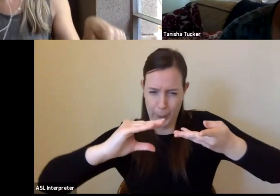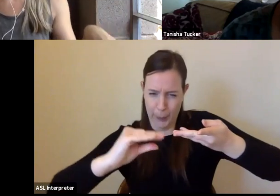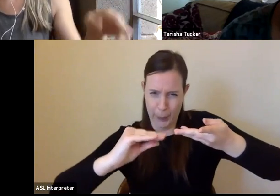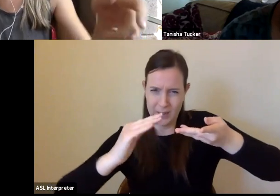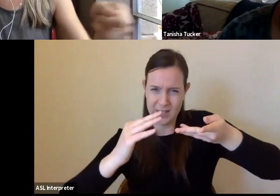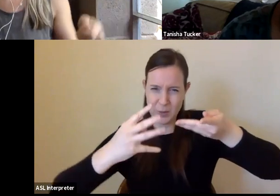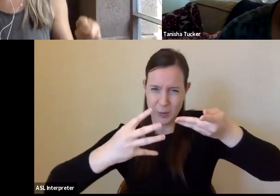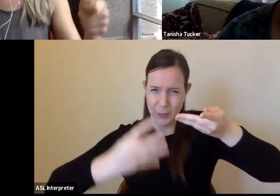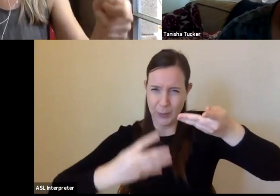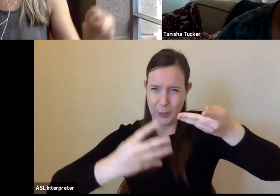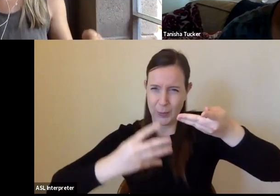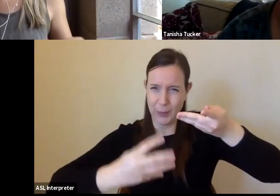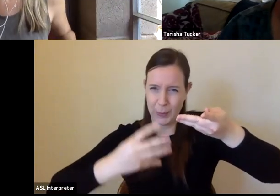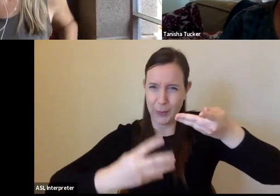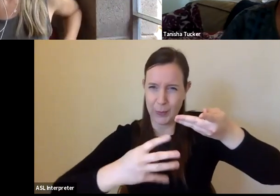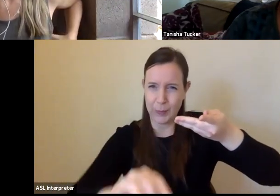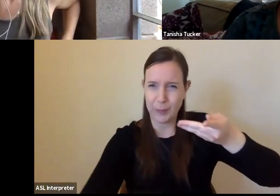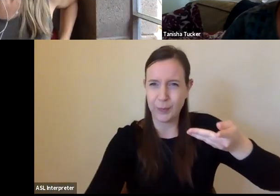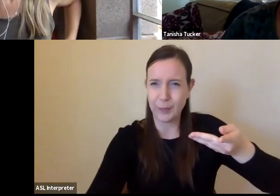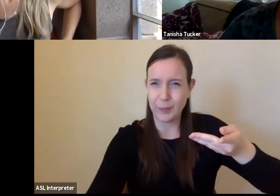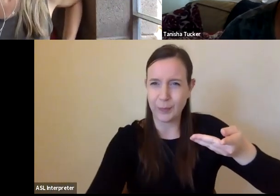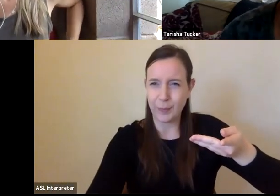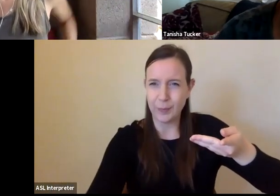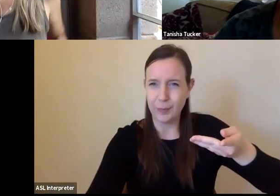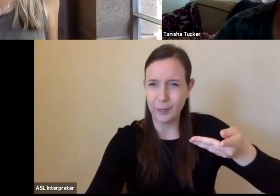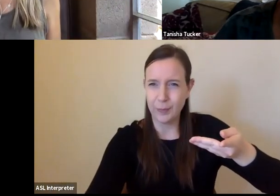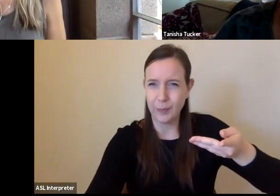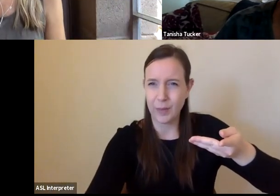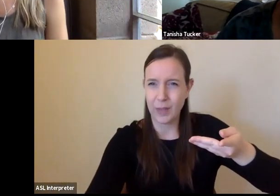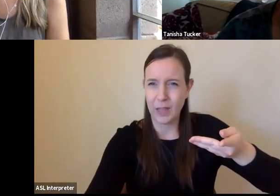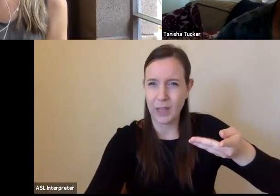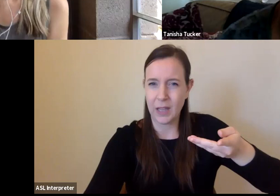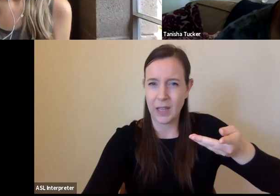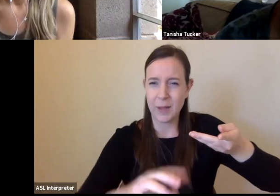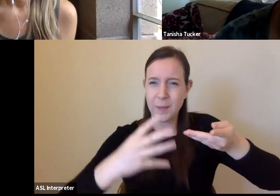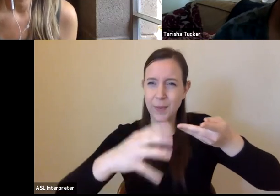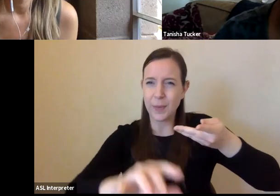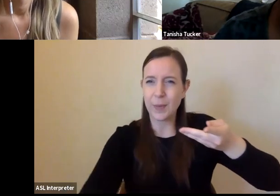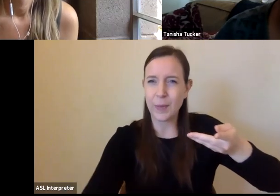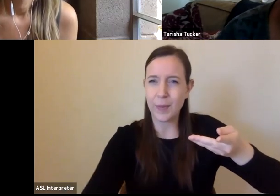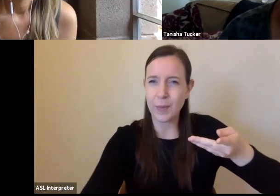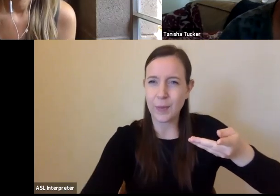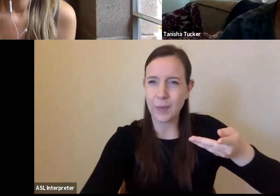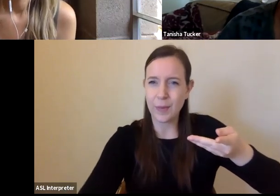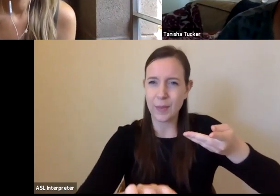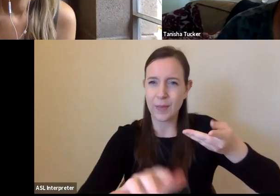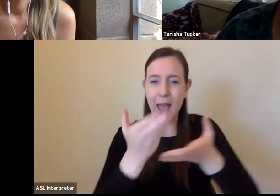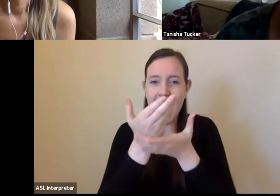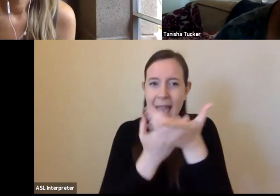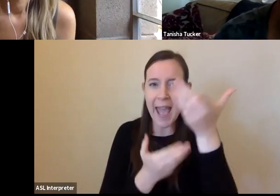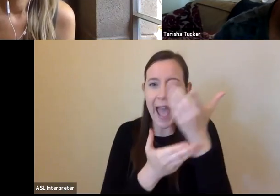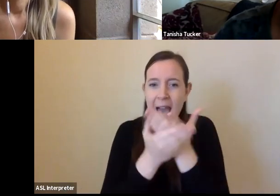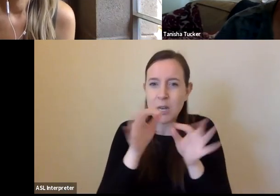hand wired to some wood. To some saguaro ribs. Yes, that's our screen we use,